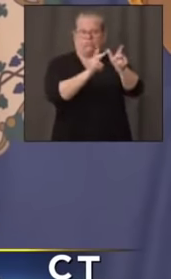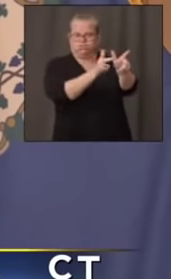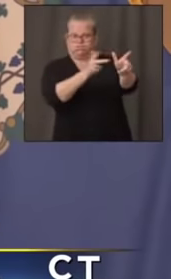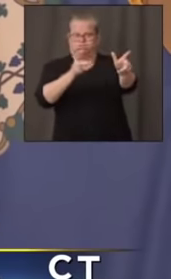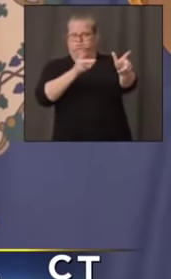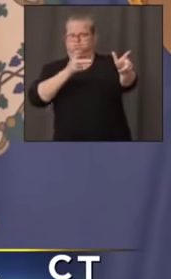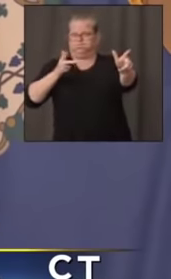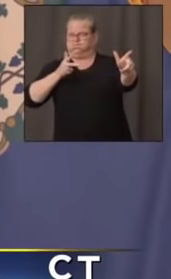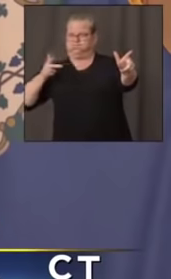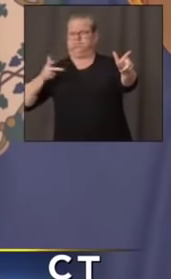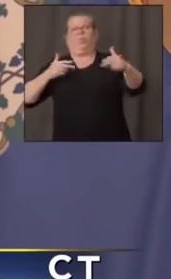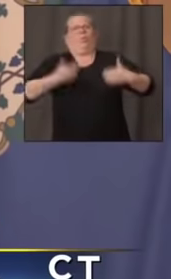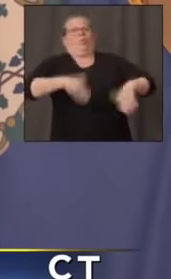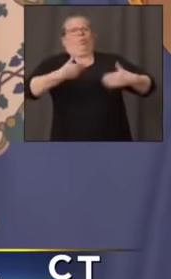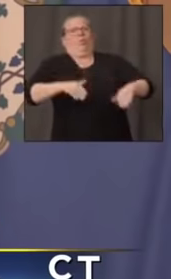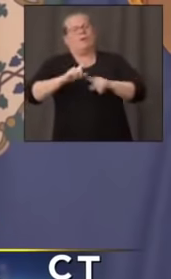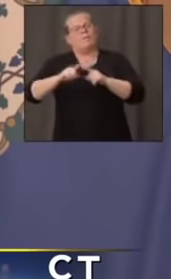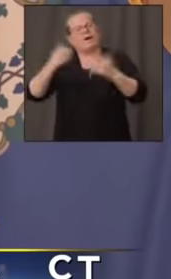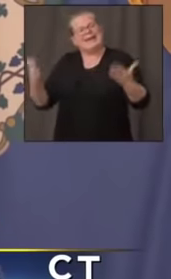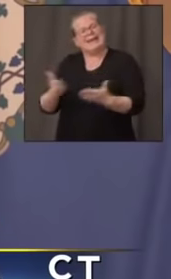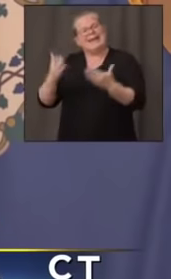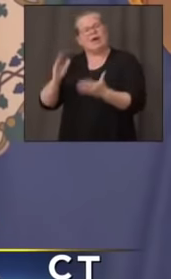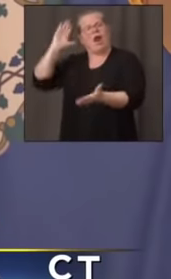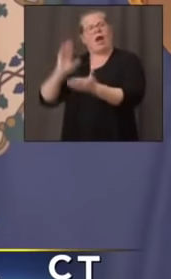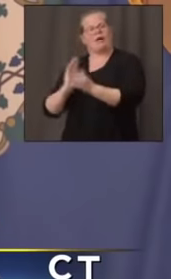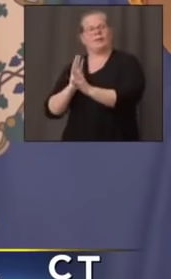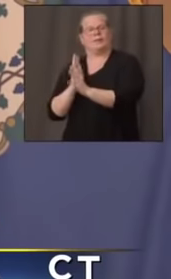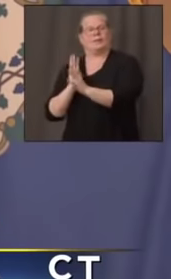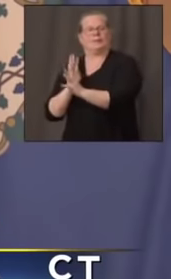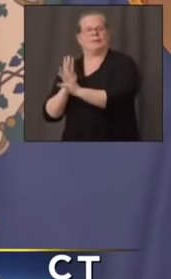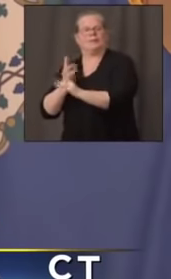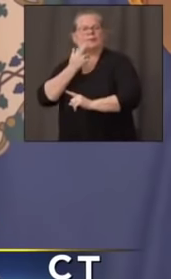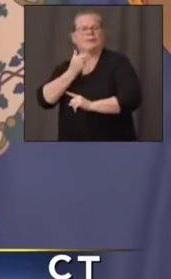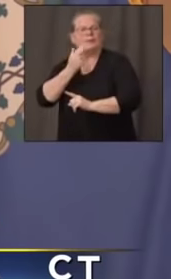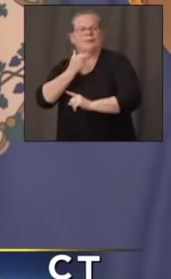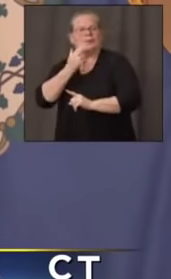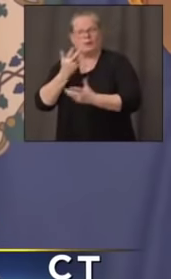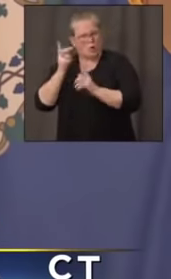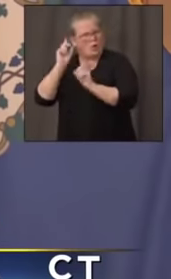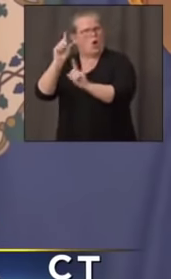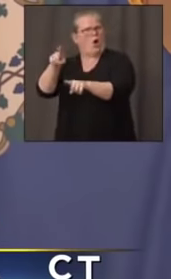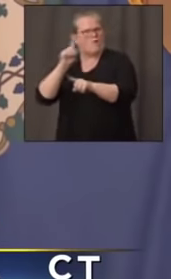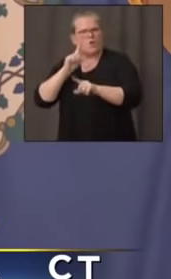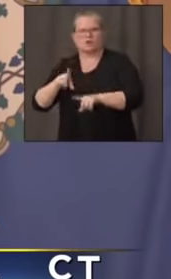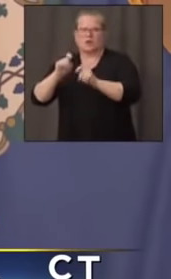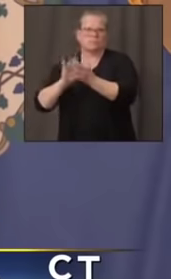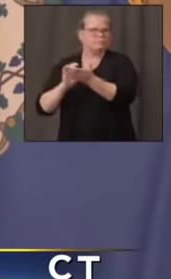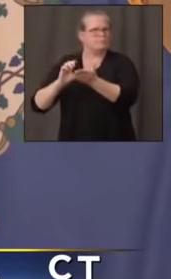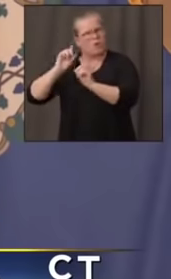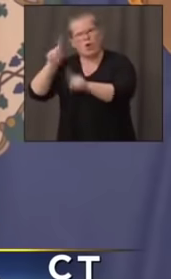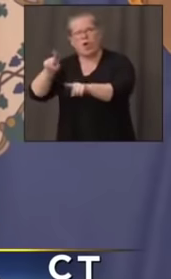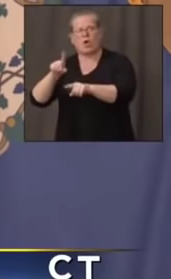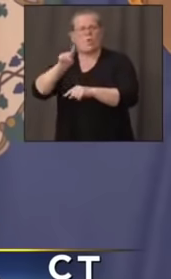when we have the testing capacity. 160 testing sites, generally nearby, wherever you might